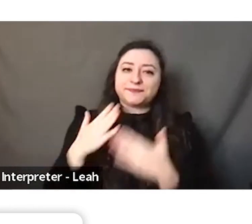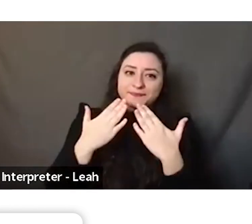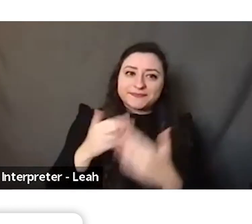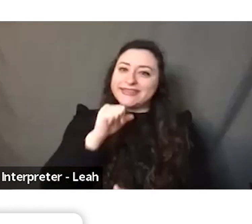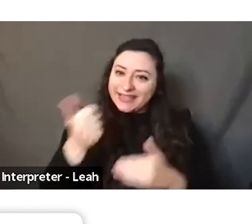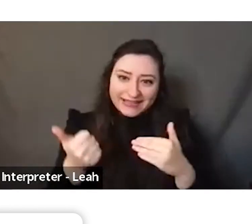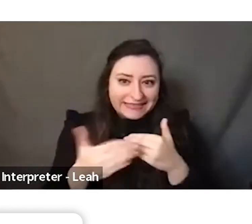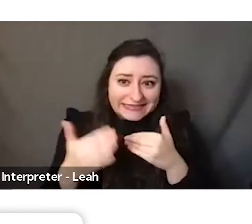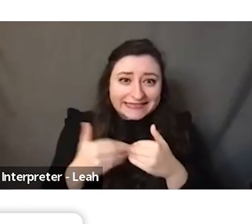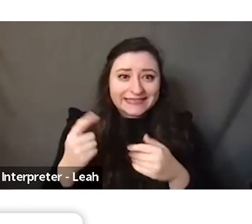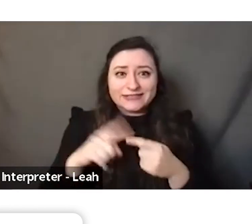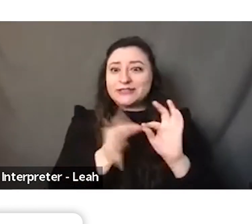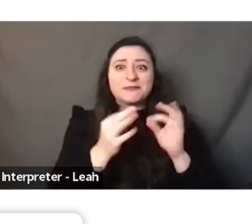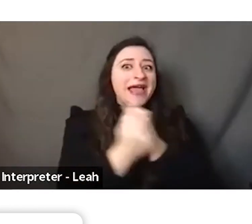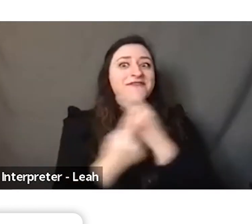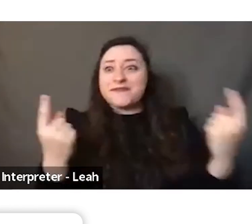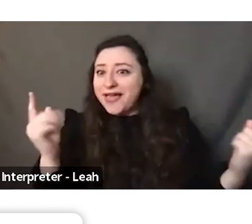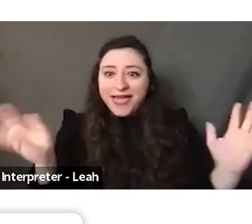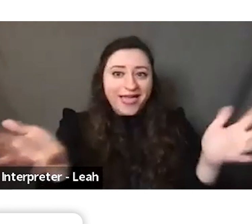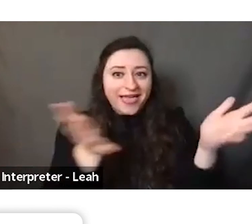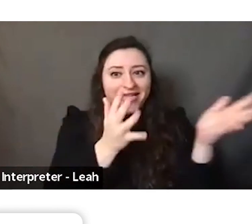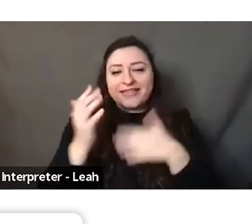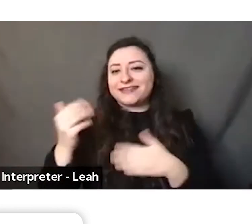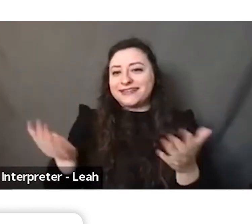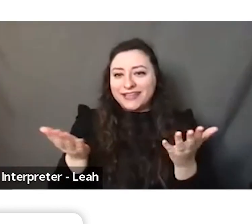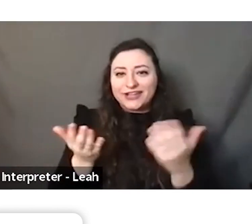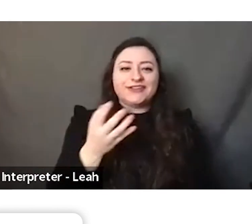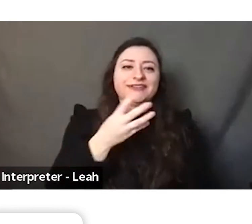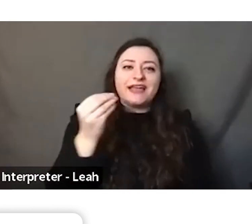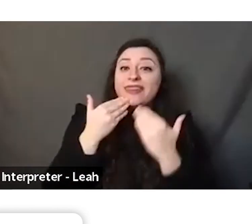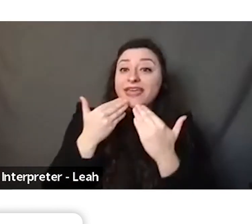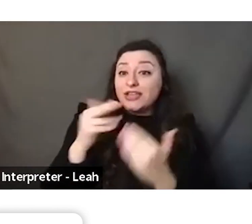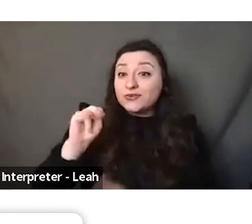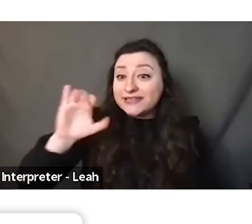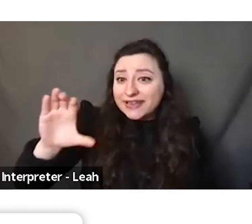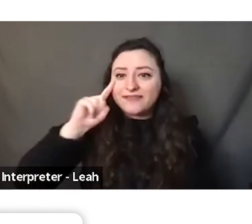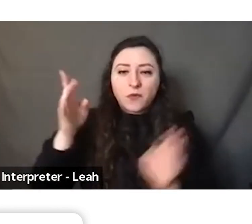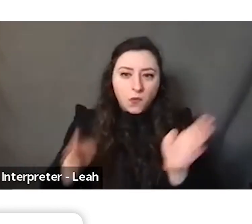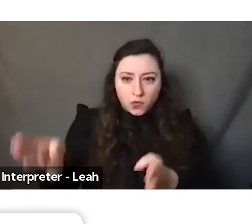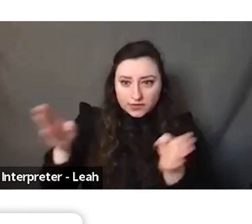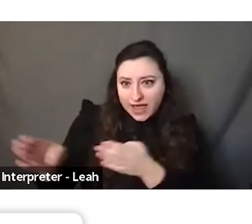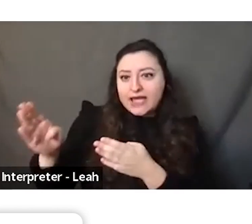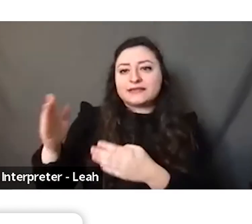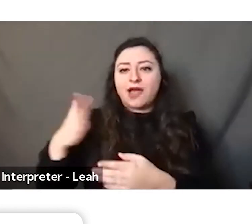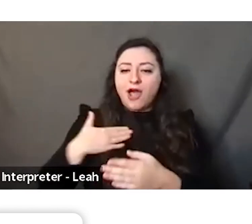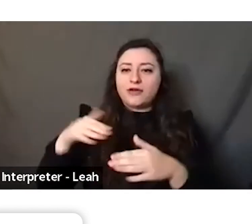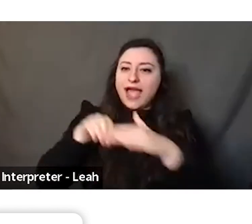wasn't easy to interpret everyone talking here. And thank you, Nick, organizing this, for being our